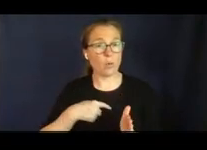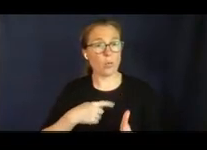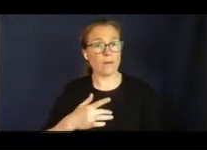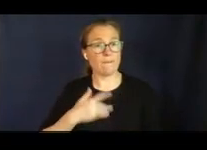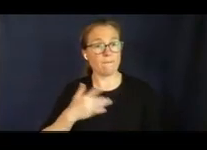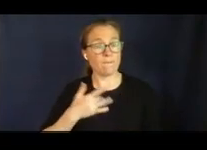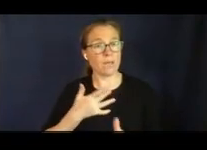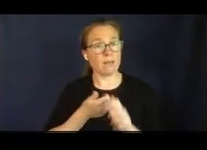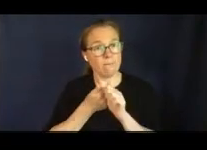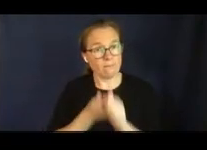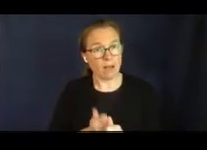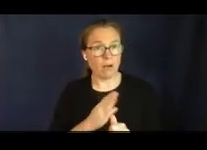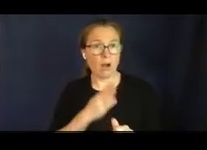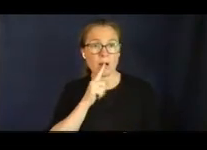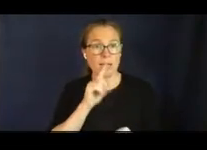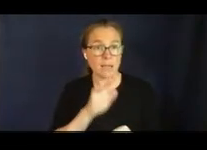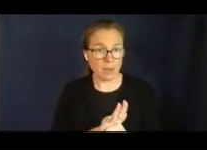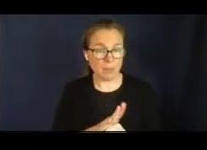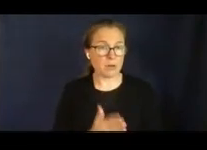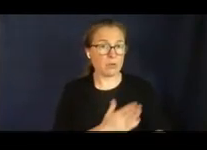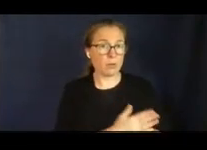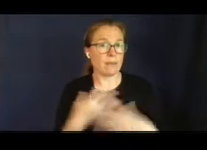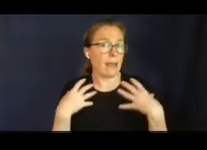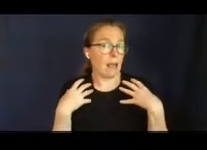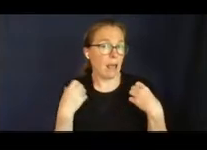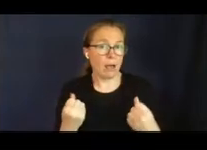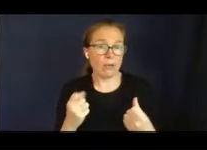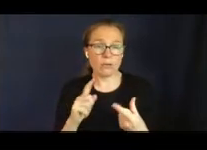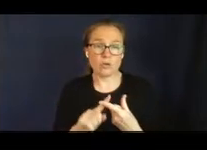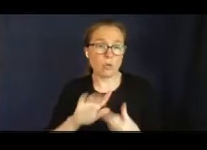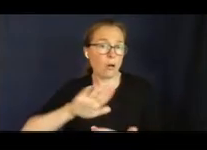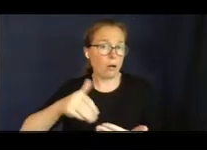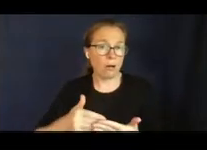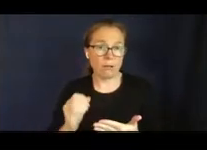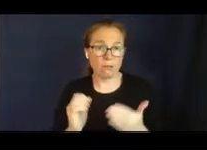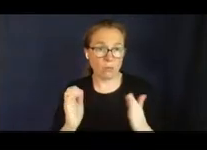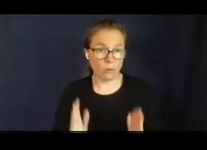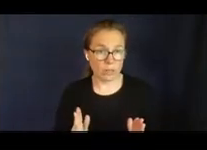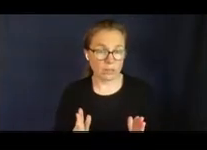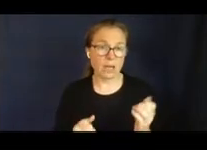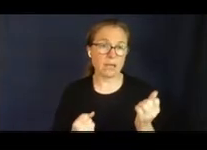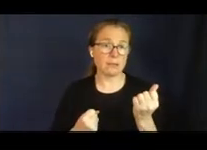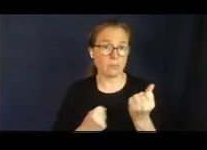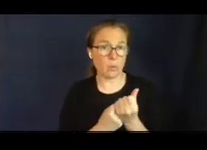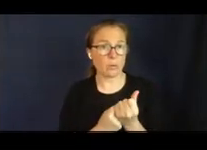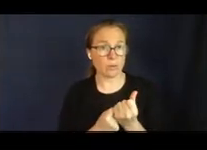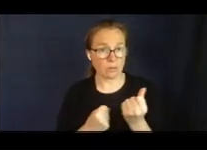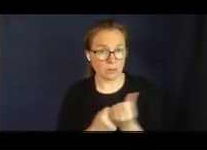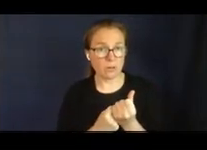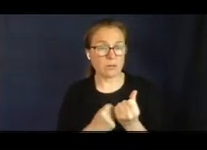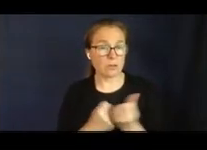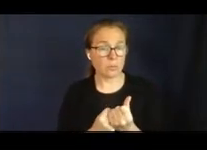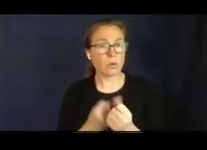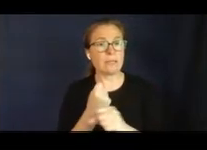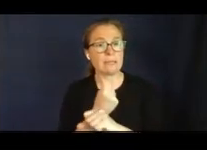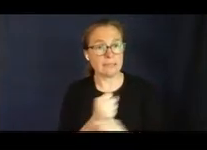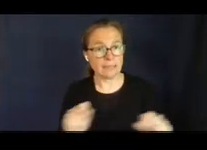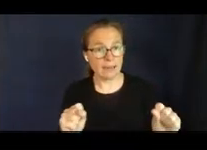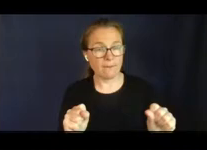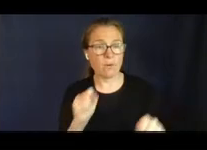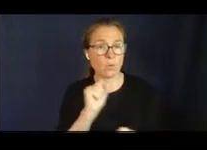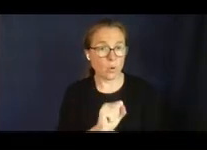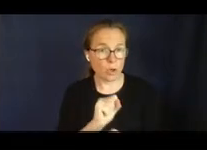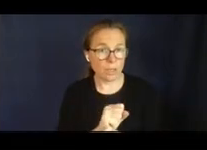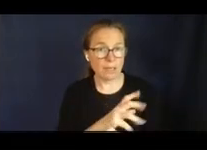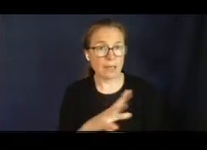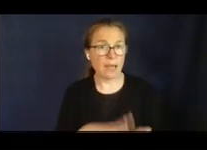to improving the health and well-being of all Oregonians and supports our desire to provide a safe work, learning, and patient care environment